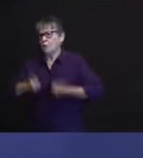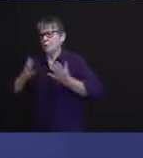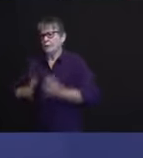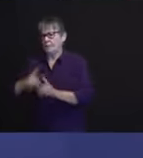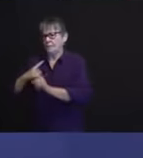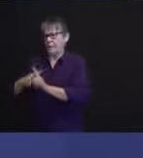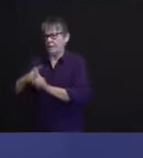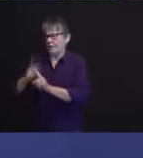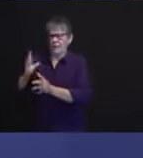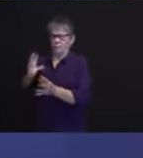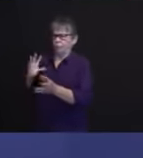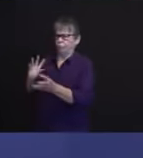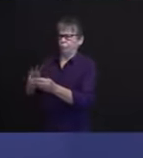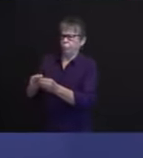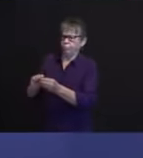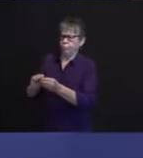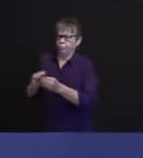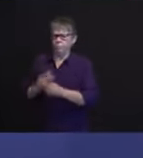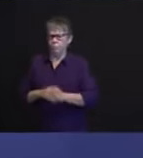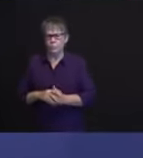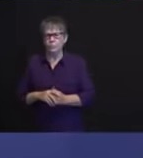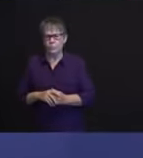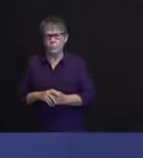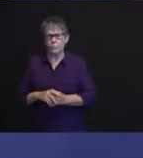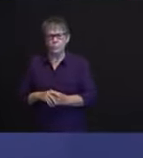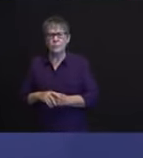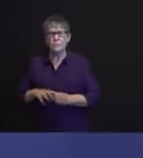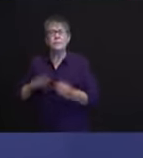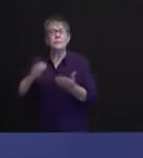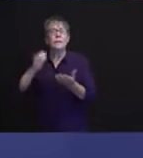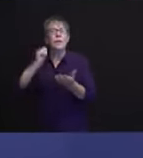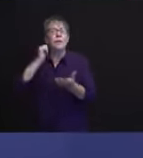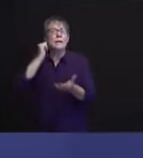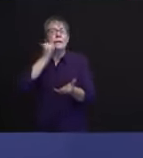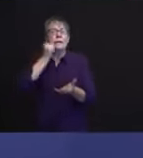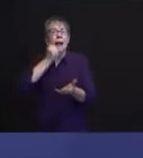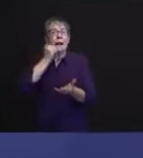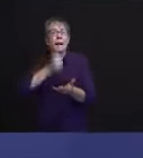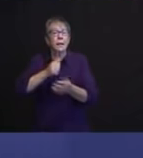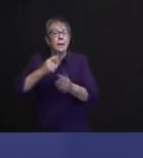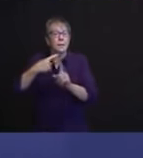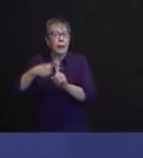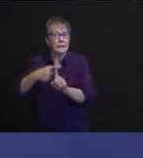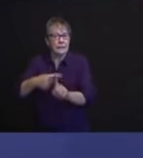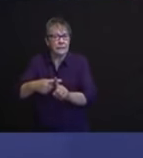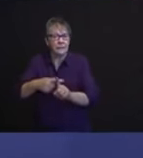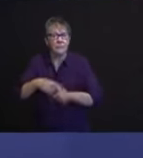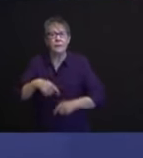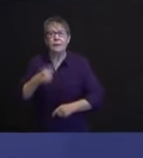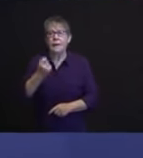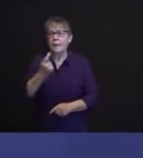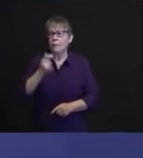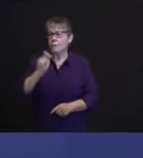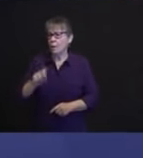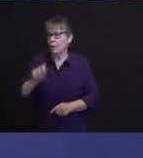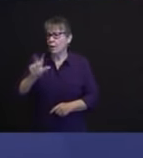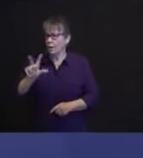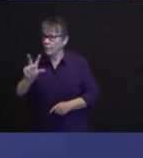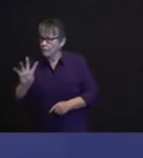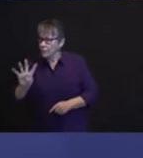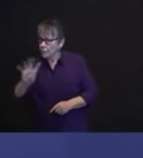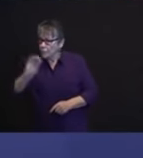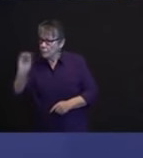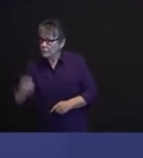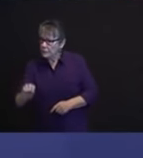Overall, our daily positivity was 11.34%, but again, this is referring back to Thanksgiving Day, where there were